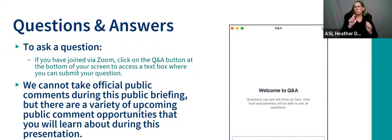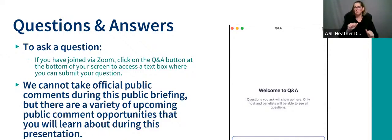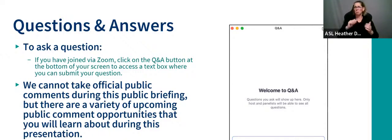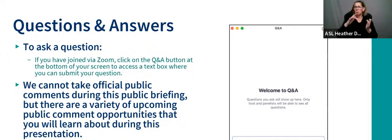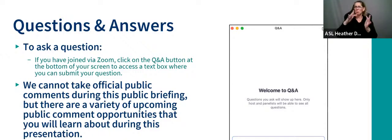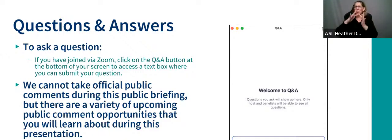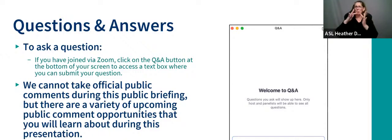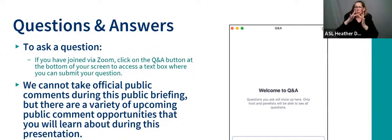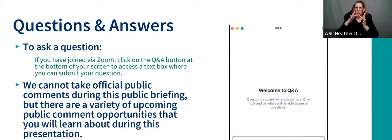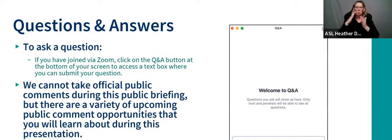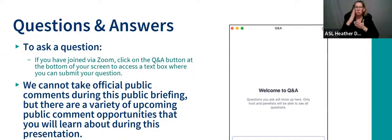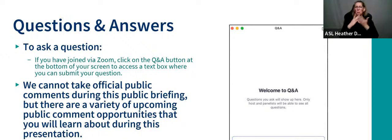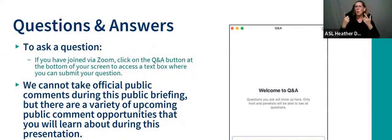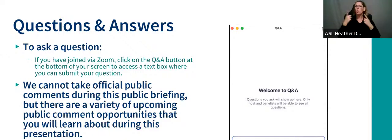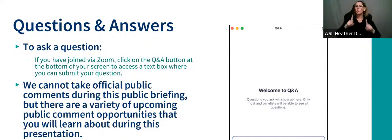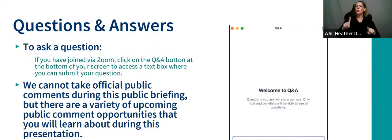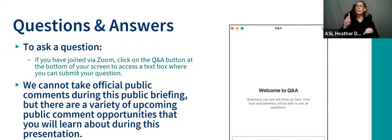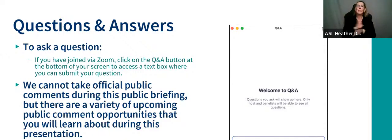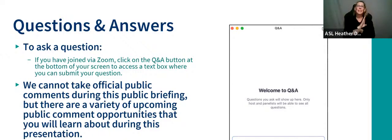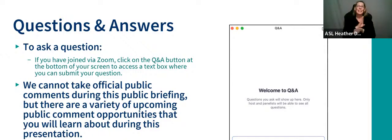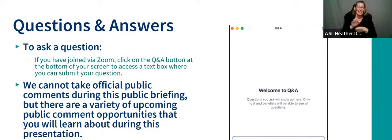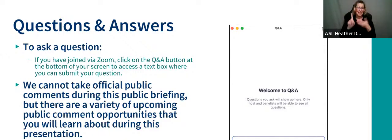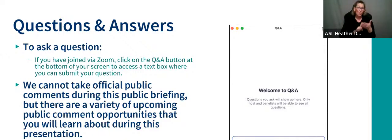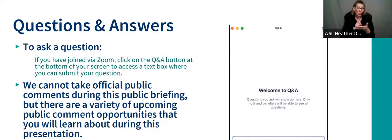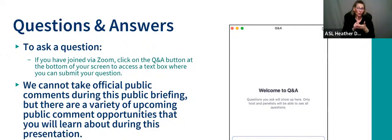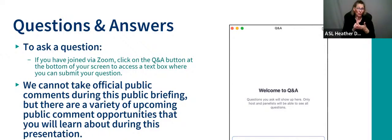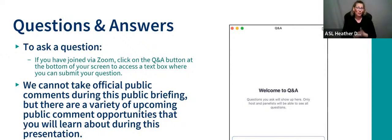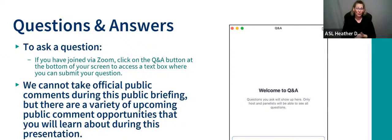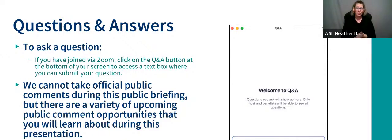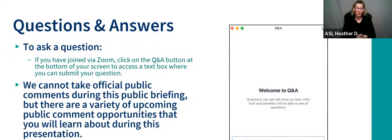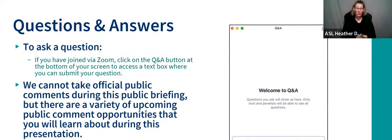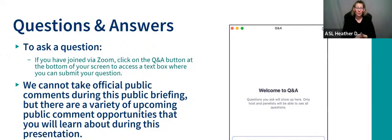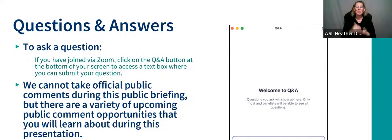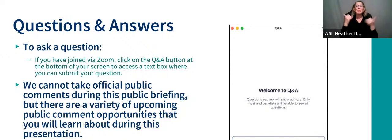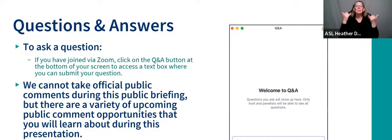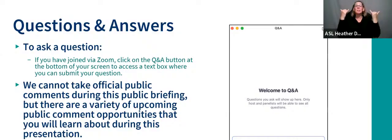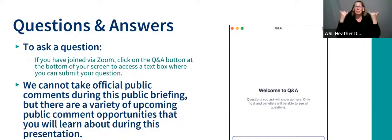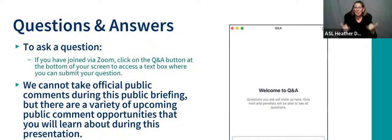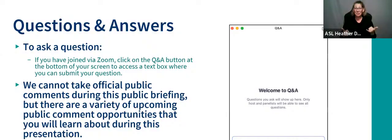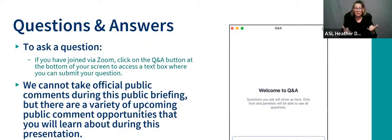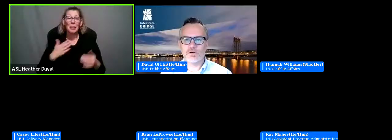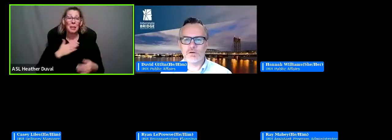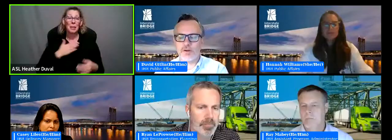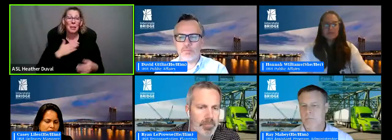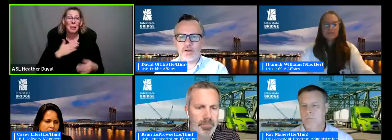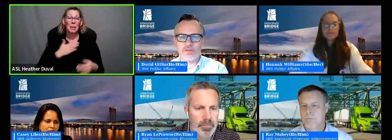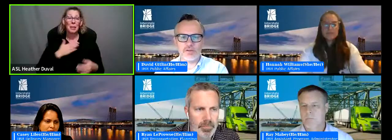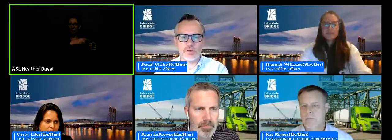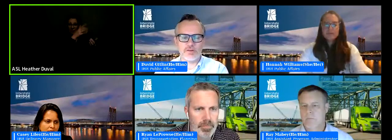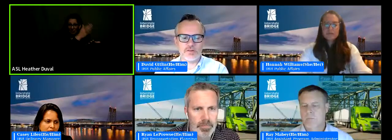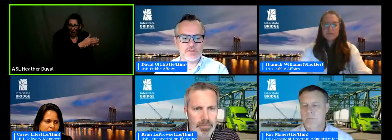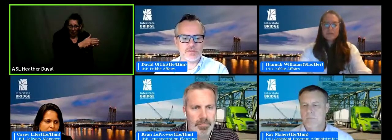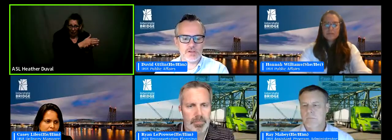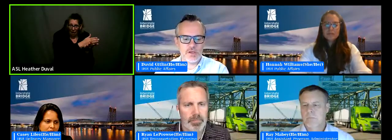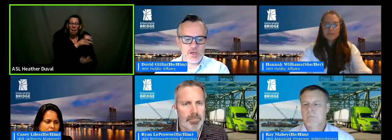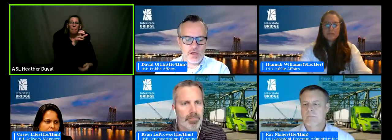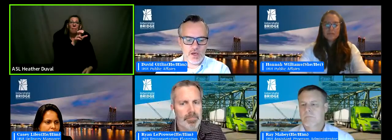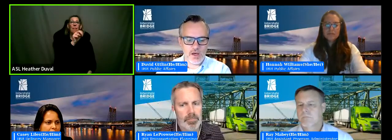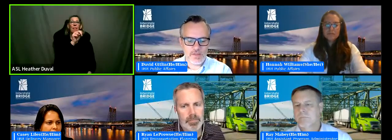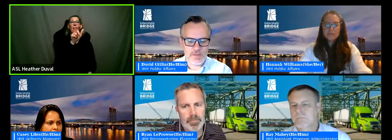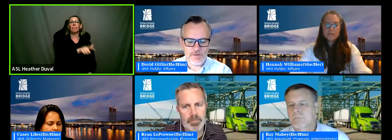with a technical member of the team. So with that said, I'm going to stop sharing and we'll jump right into the